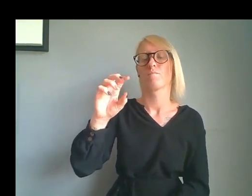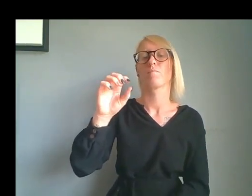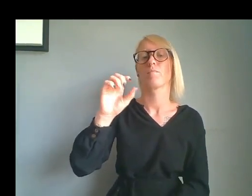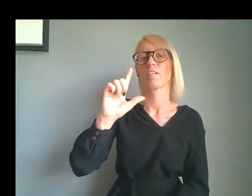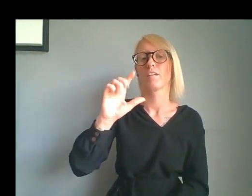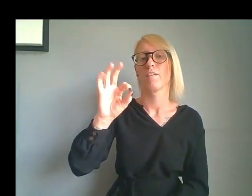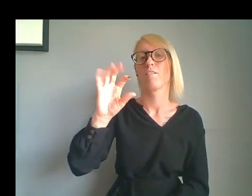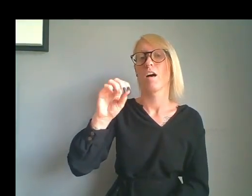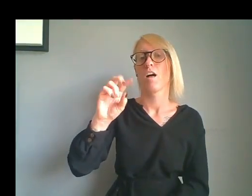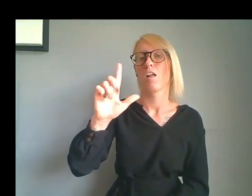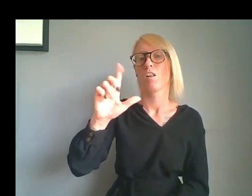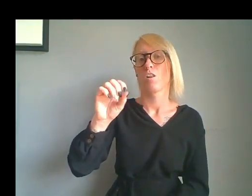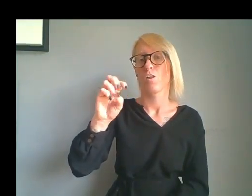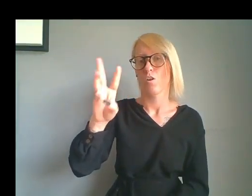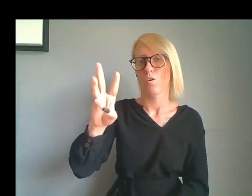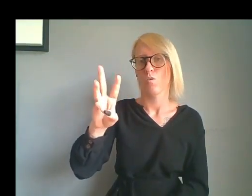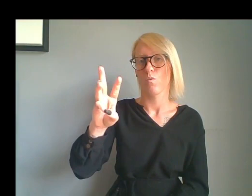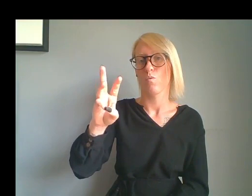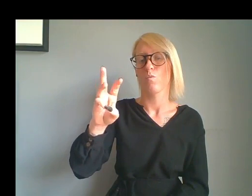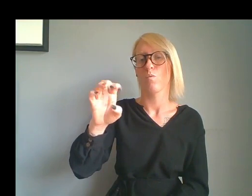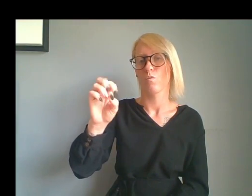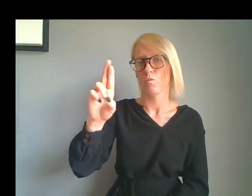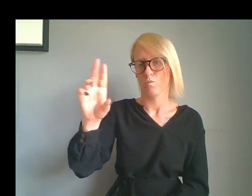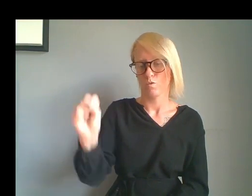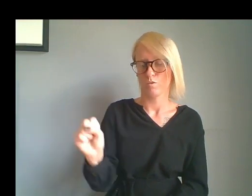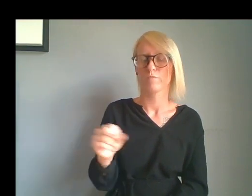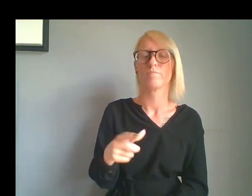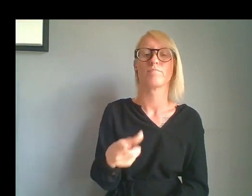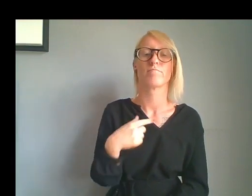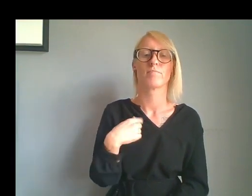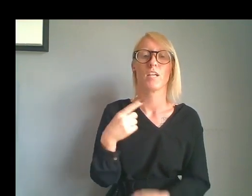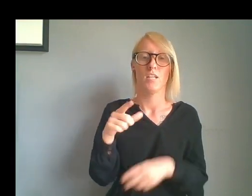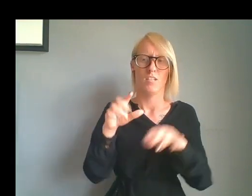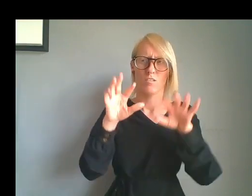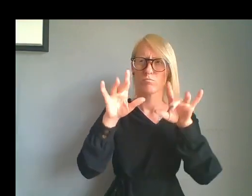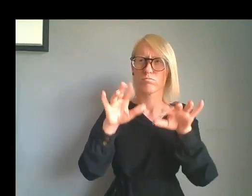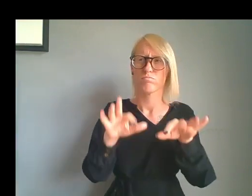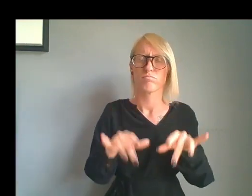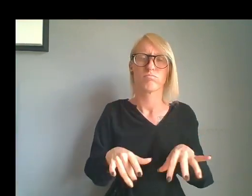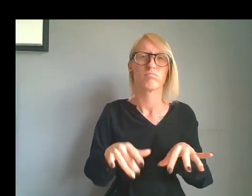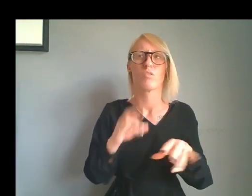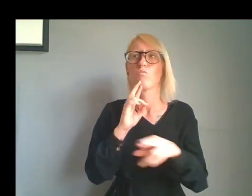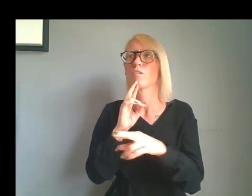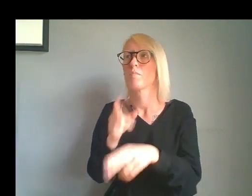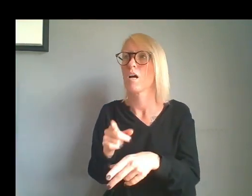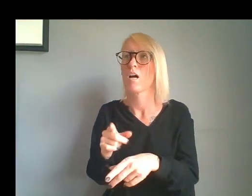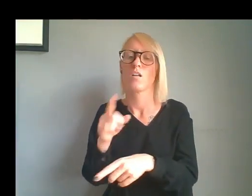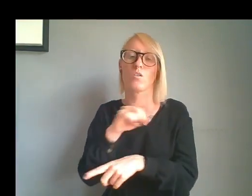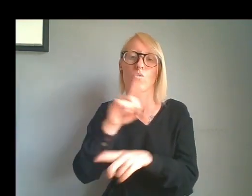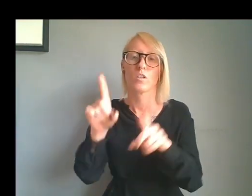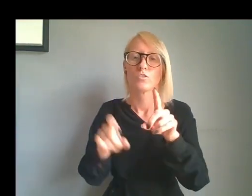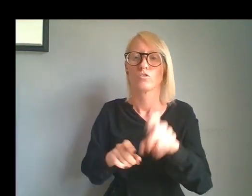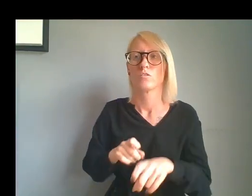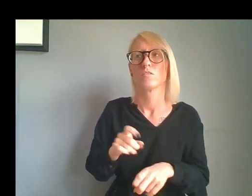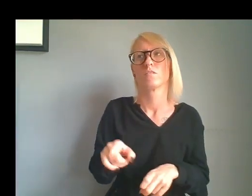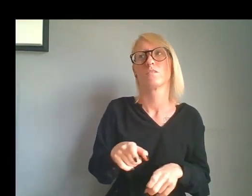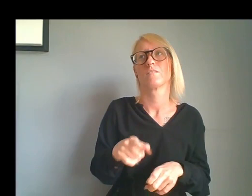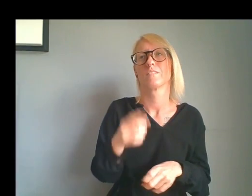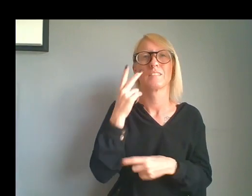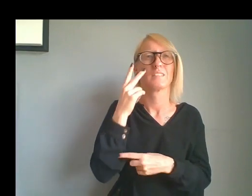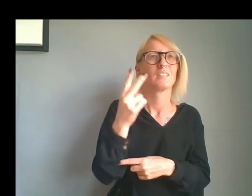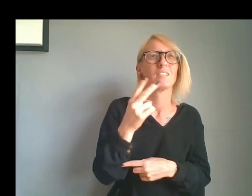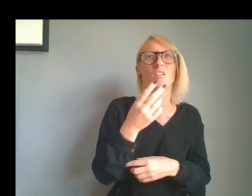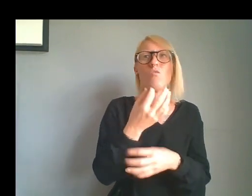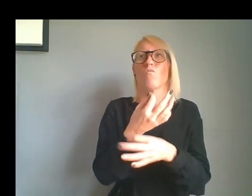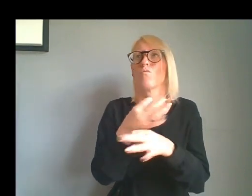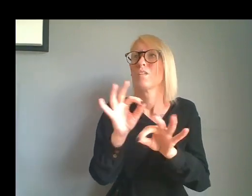people have a question that I can answer, so I'll use it to respond to questions. If I see a free webinar, so again,